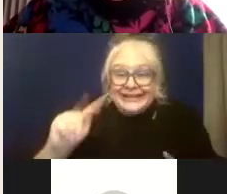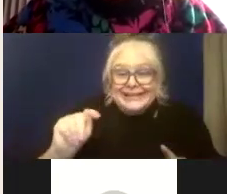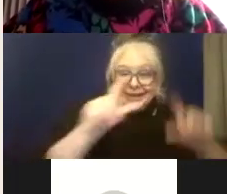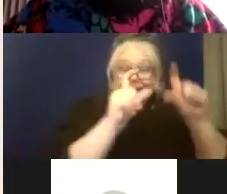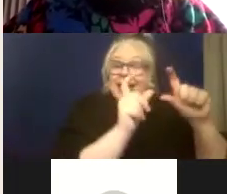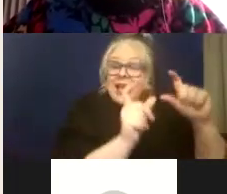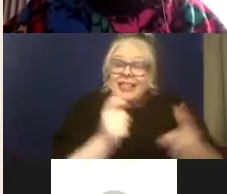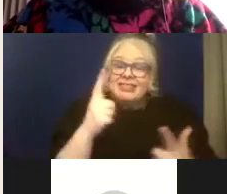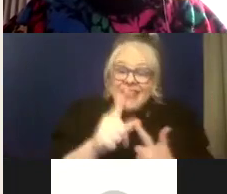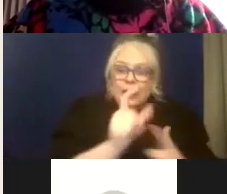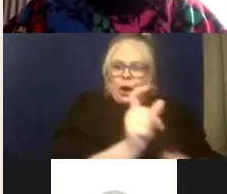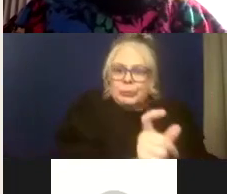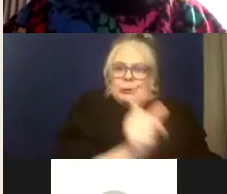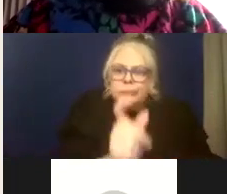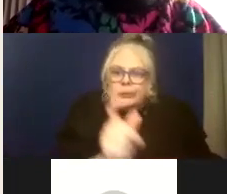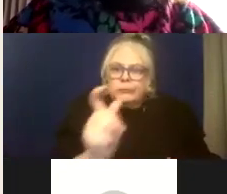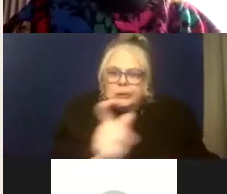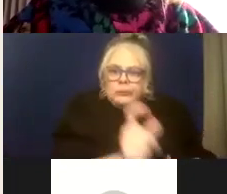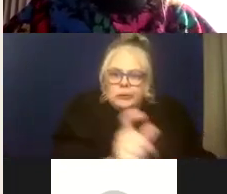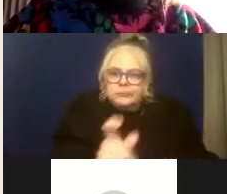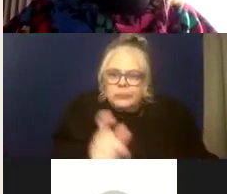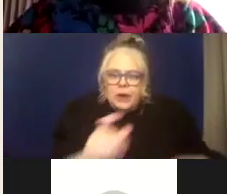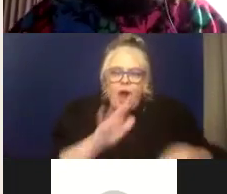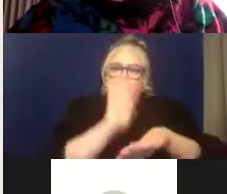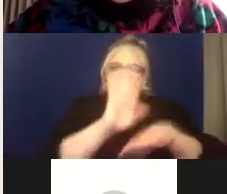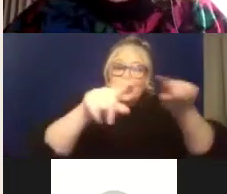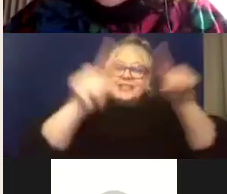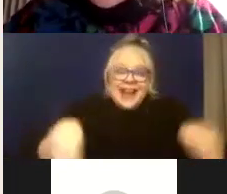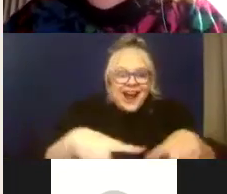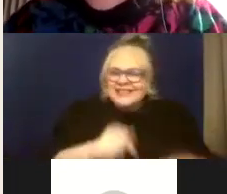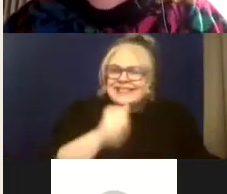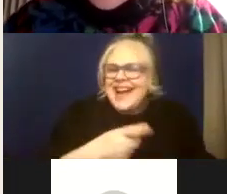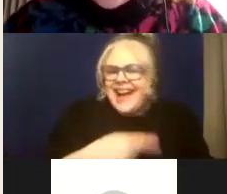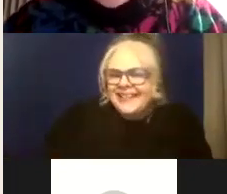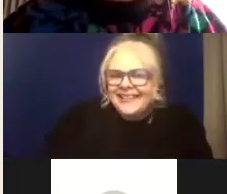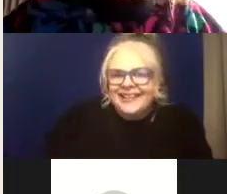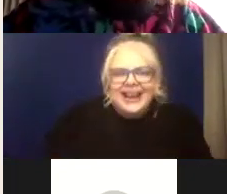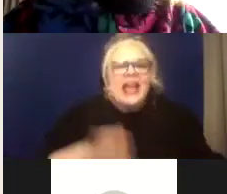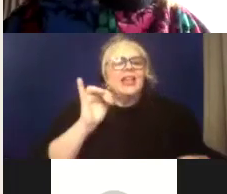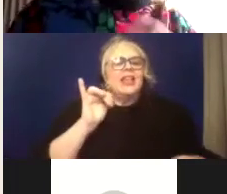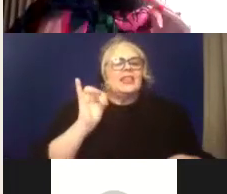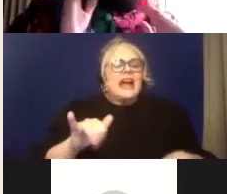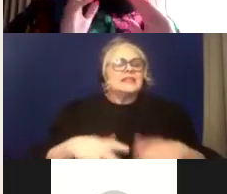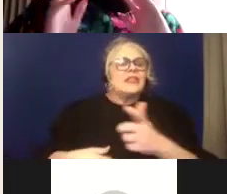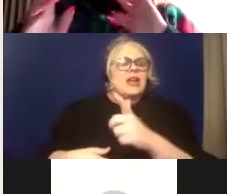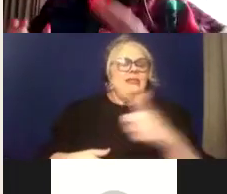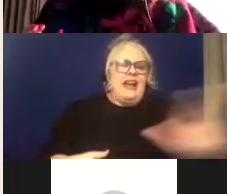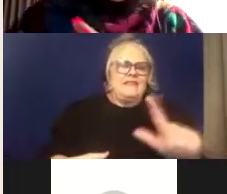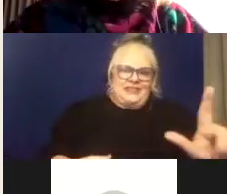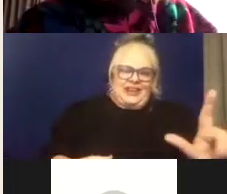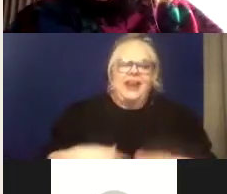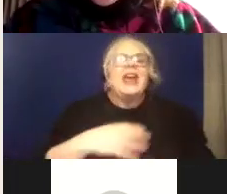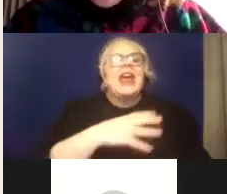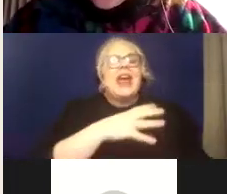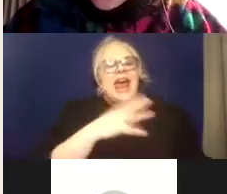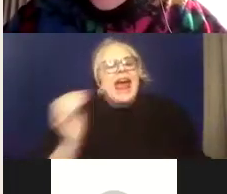right. And it also, again, wouldn't have been possible with technology for that to be in focus and other things